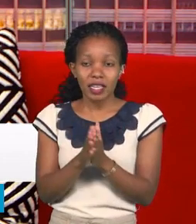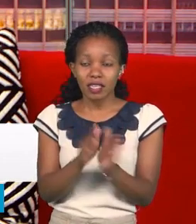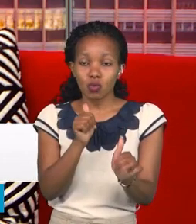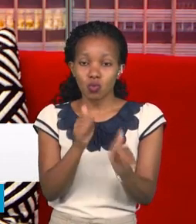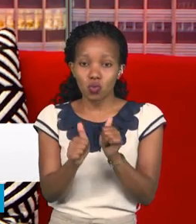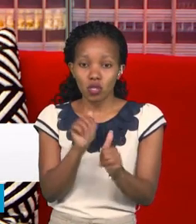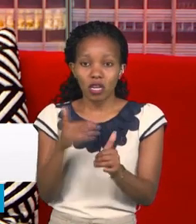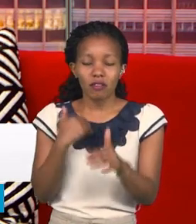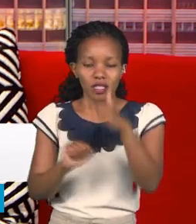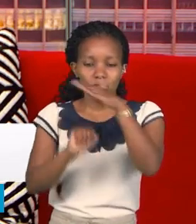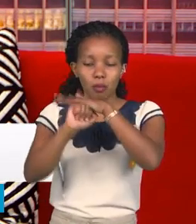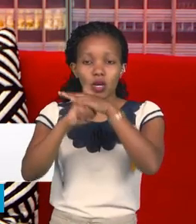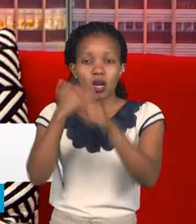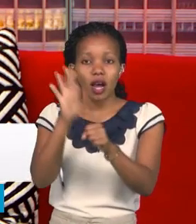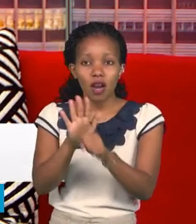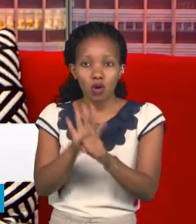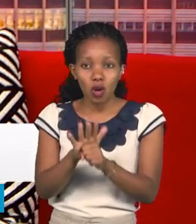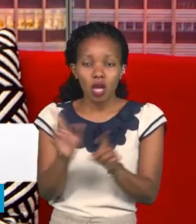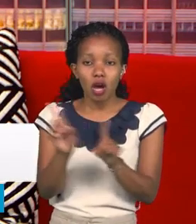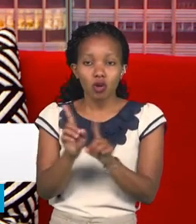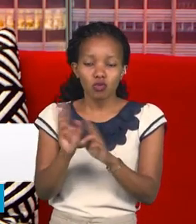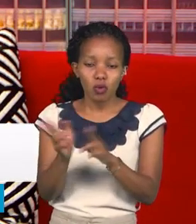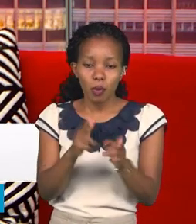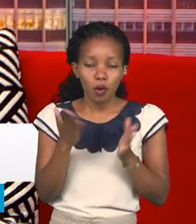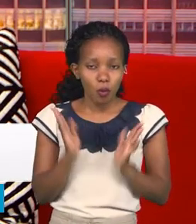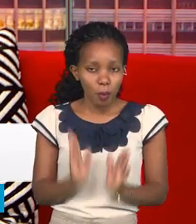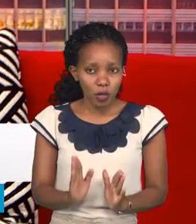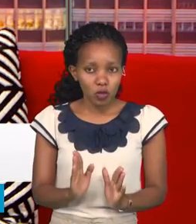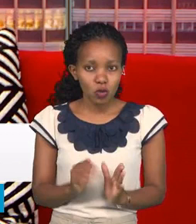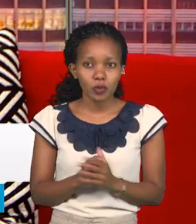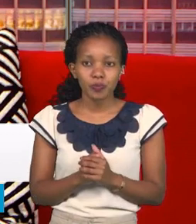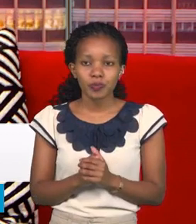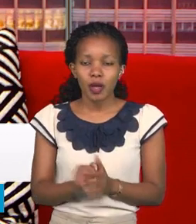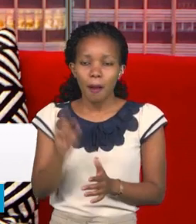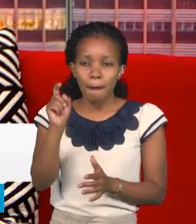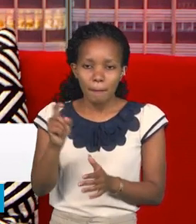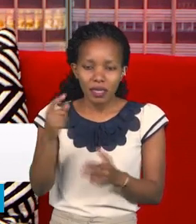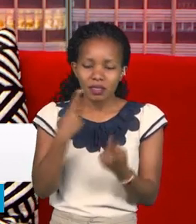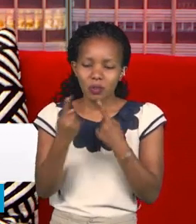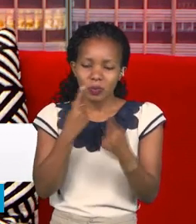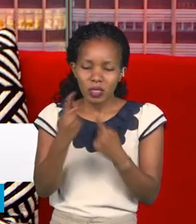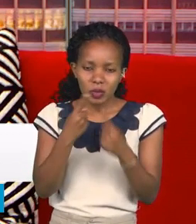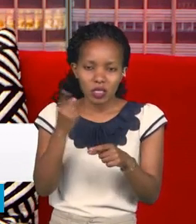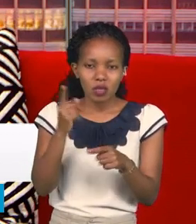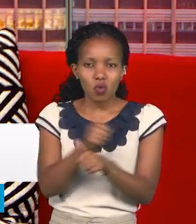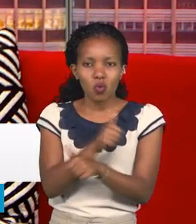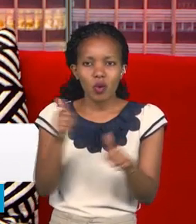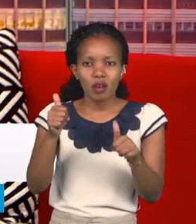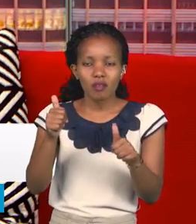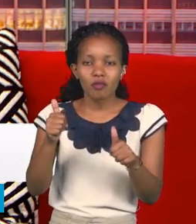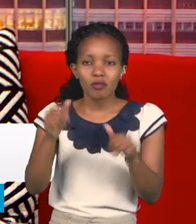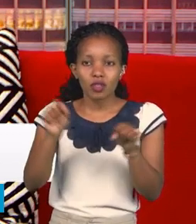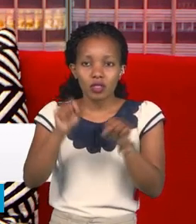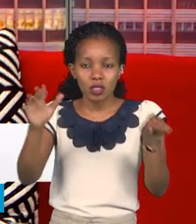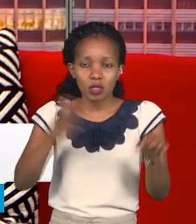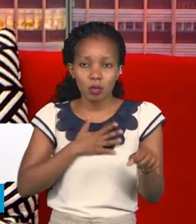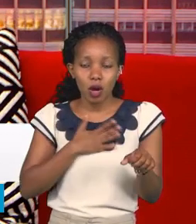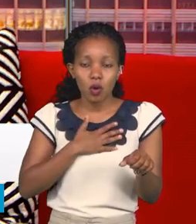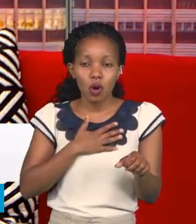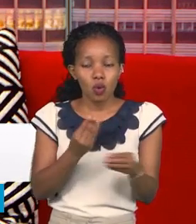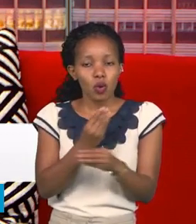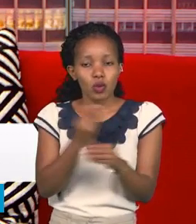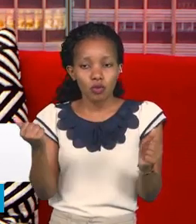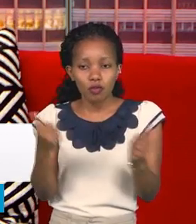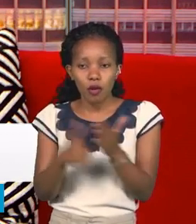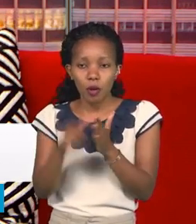there is a lot of support that is required even from a common man. Mm-hmm. Yeah, mm-hmm. Okay. We need to speak high about our own system. That's true. That I'm sure there are things which we need to address. We will address it.